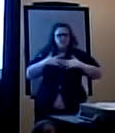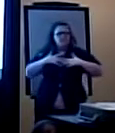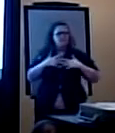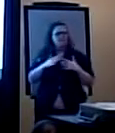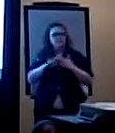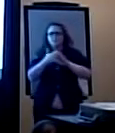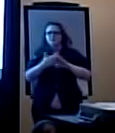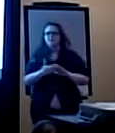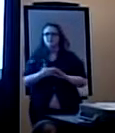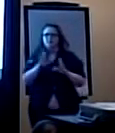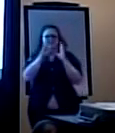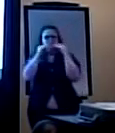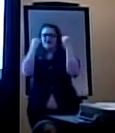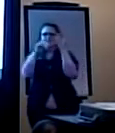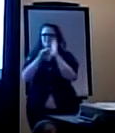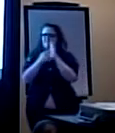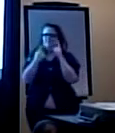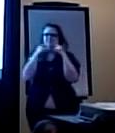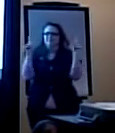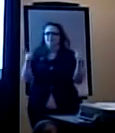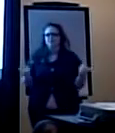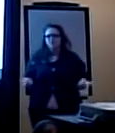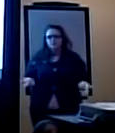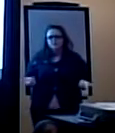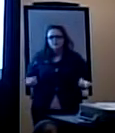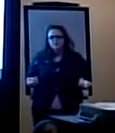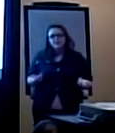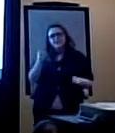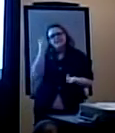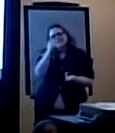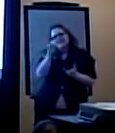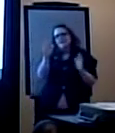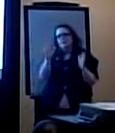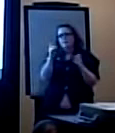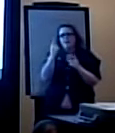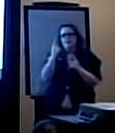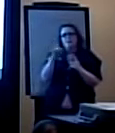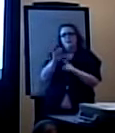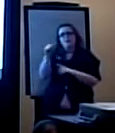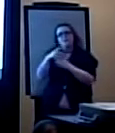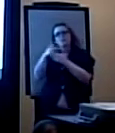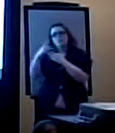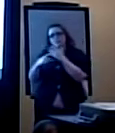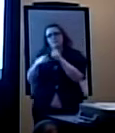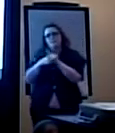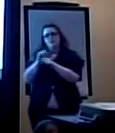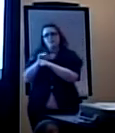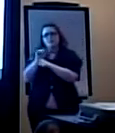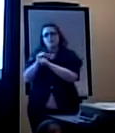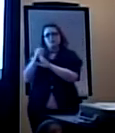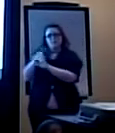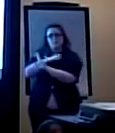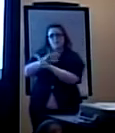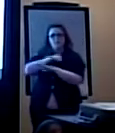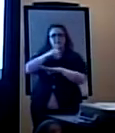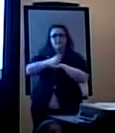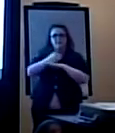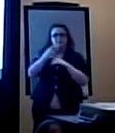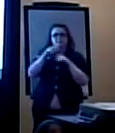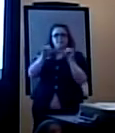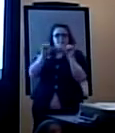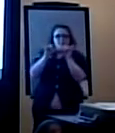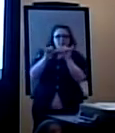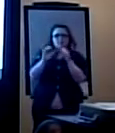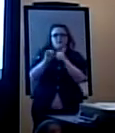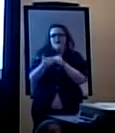are smiling. It's more vibrant. Not to be silly. But the short, you know, I worked on another program where they worked that out in advance, and it was very clear